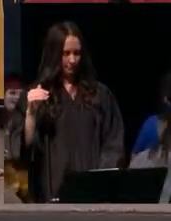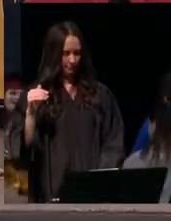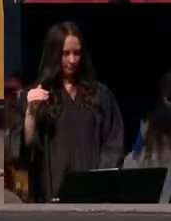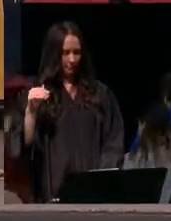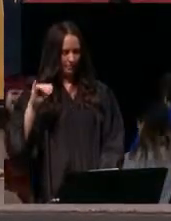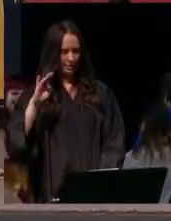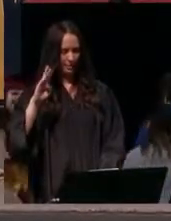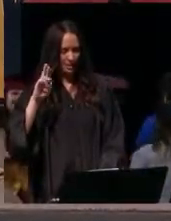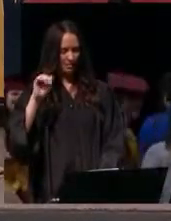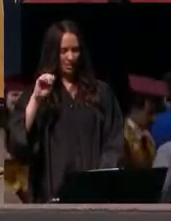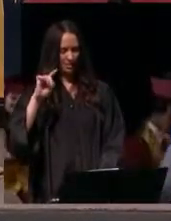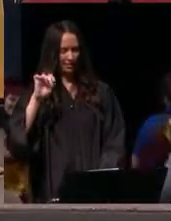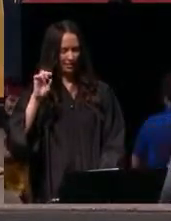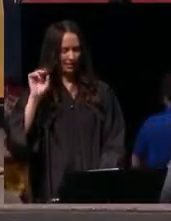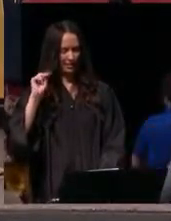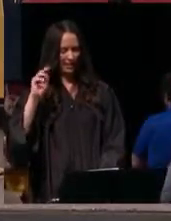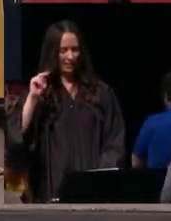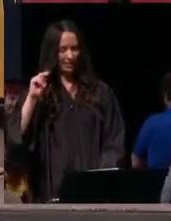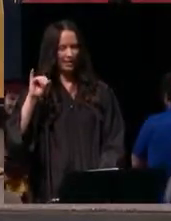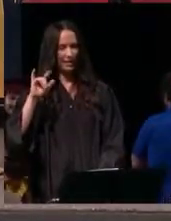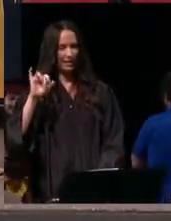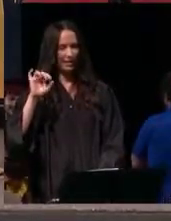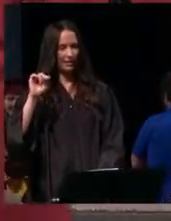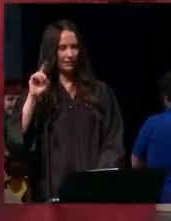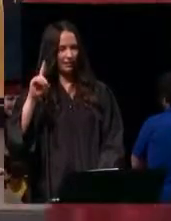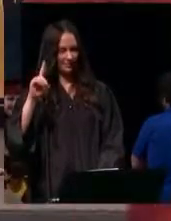Braxton Nyland.